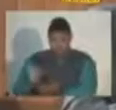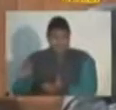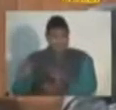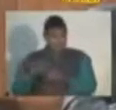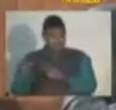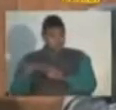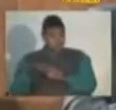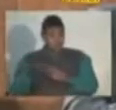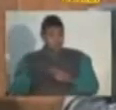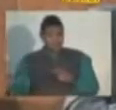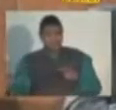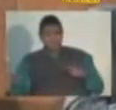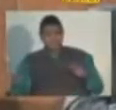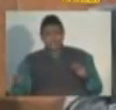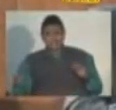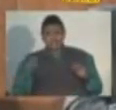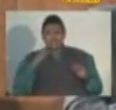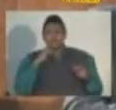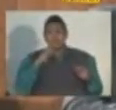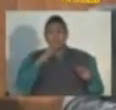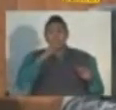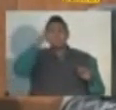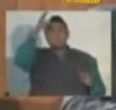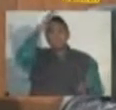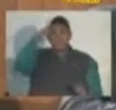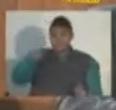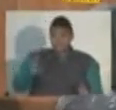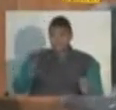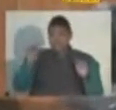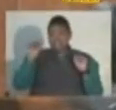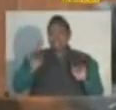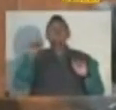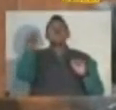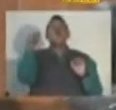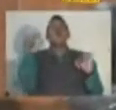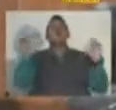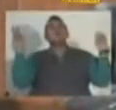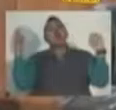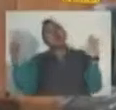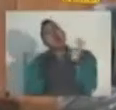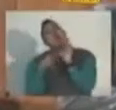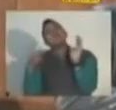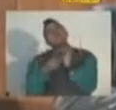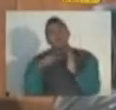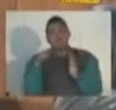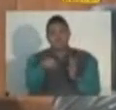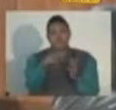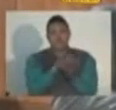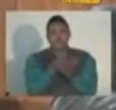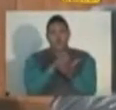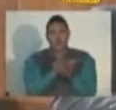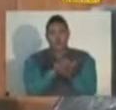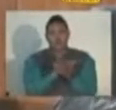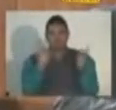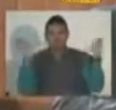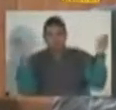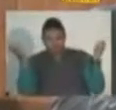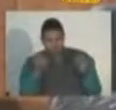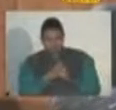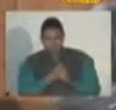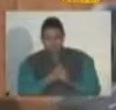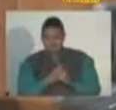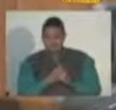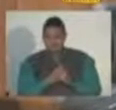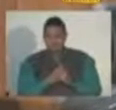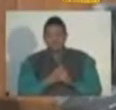choice, there is no question that says to the parent, can you afford this school? The